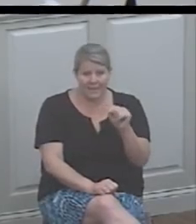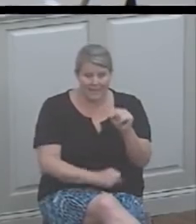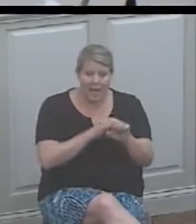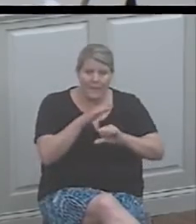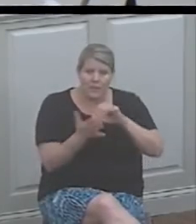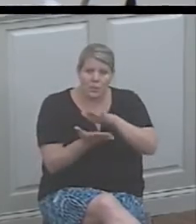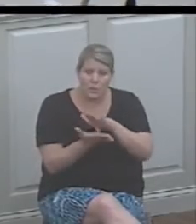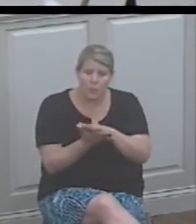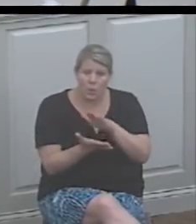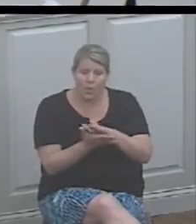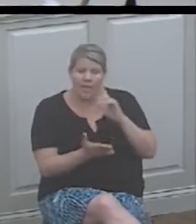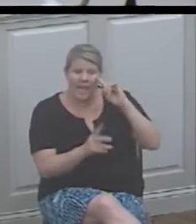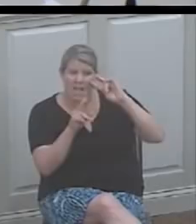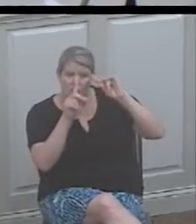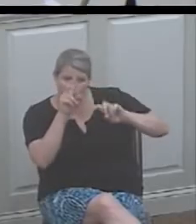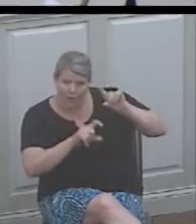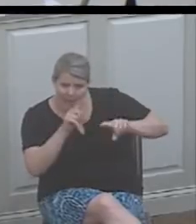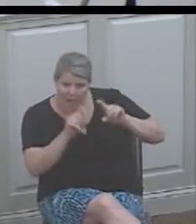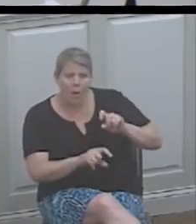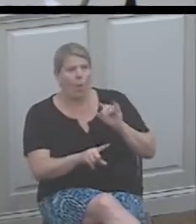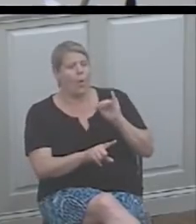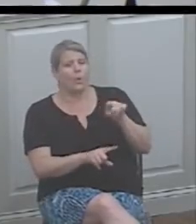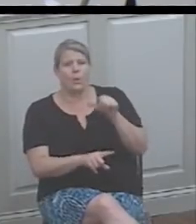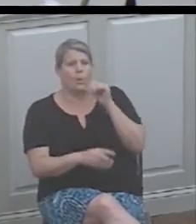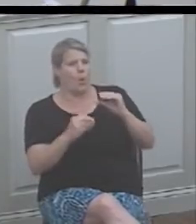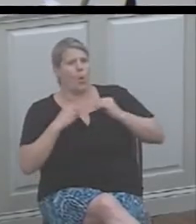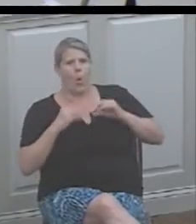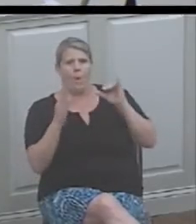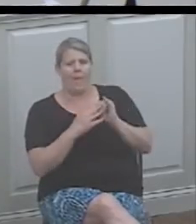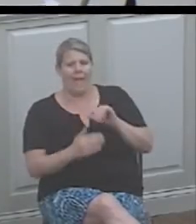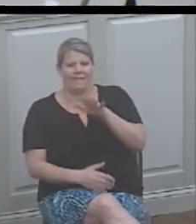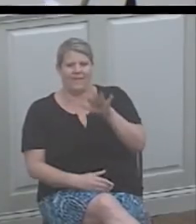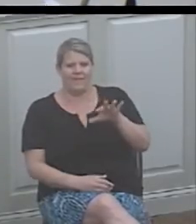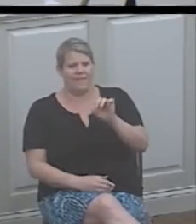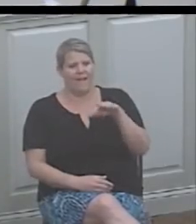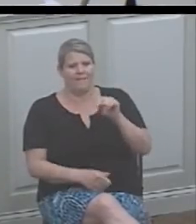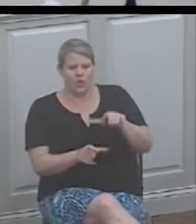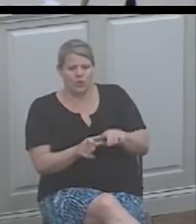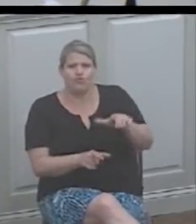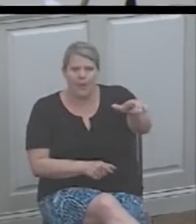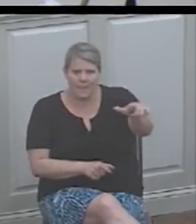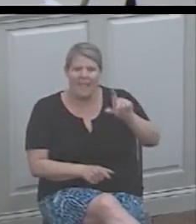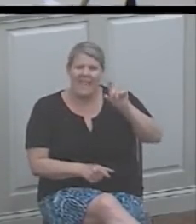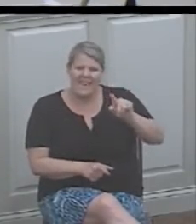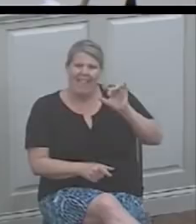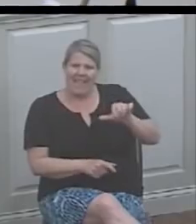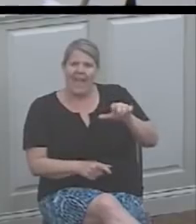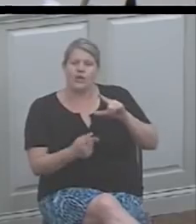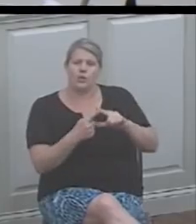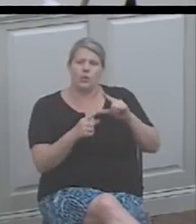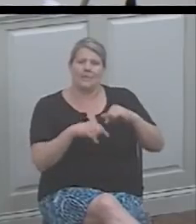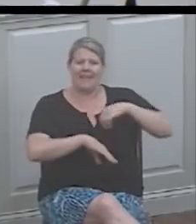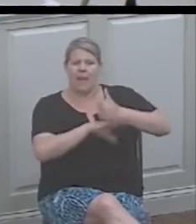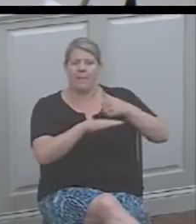through that surveying work that they didn't own that actual 50-foot strip where they need to put an entrance. And it's not the